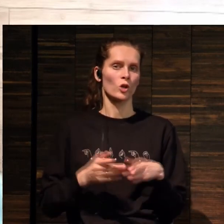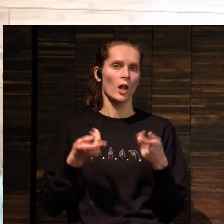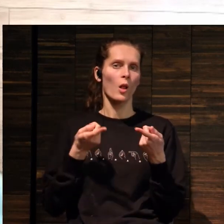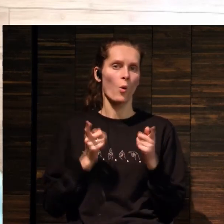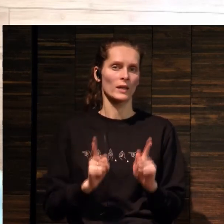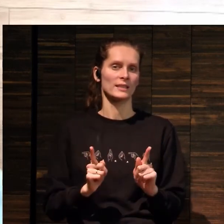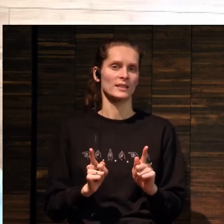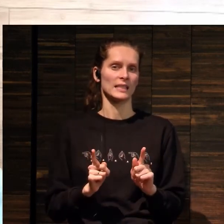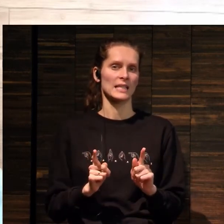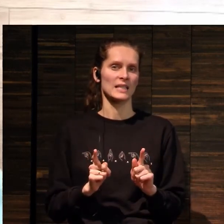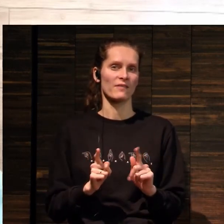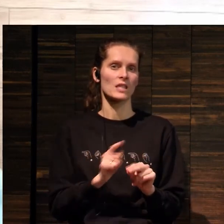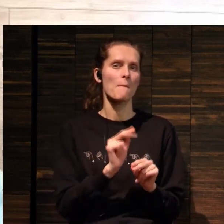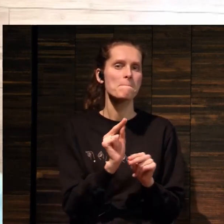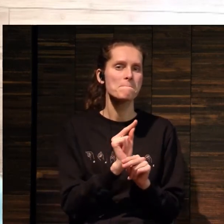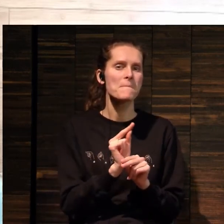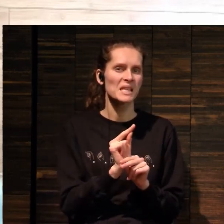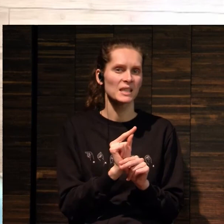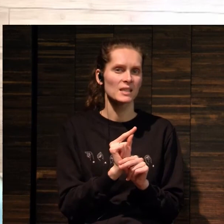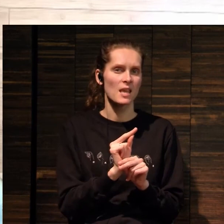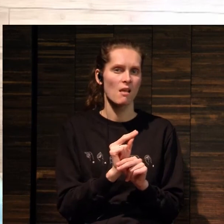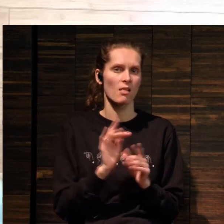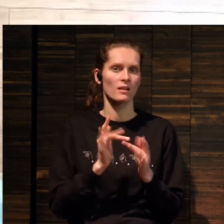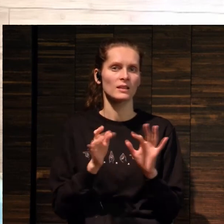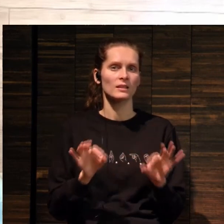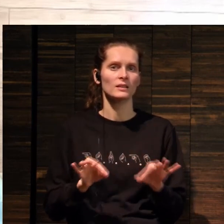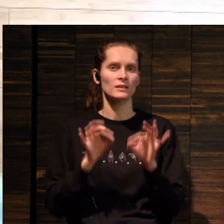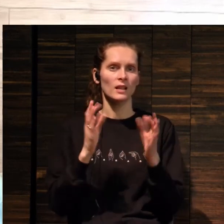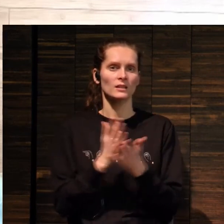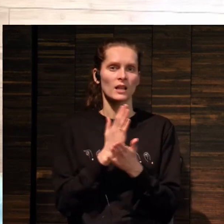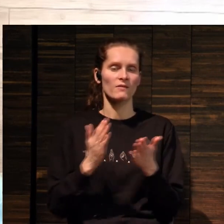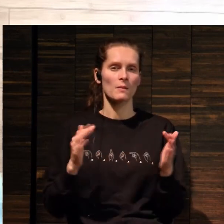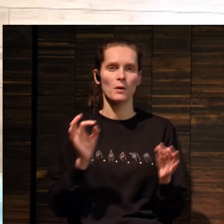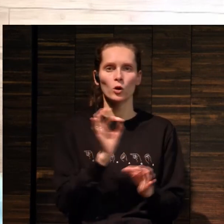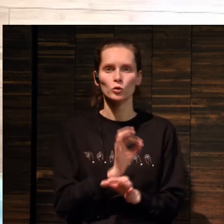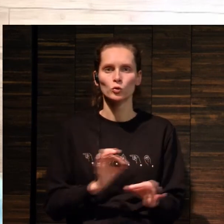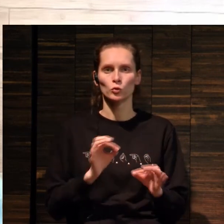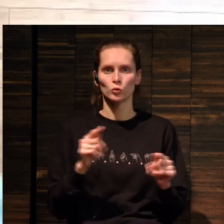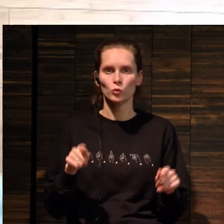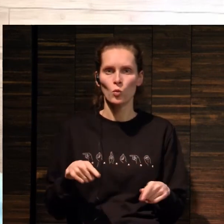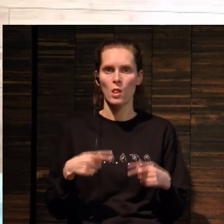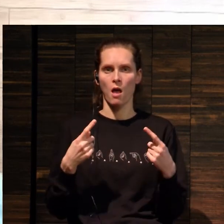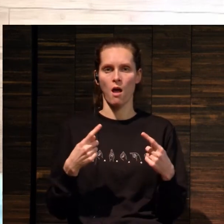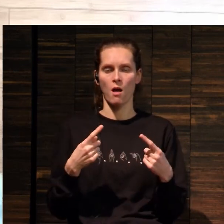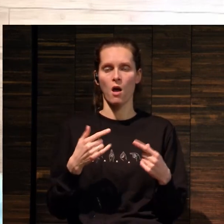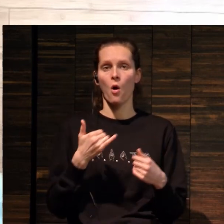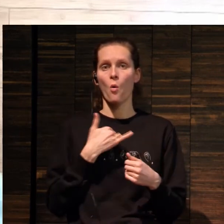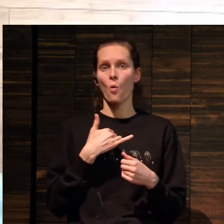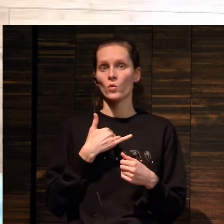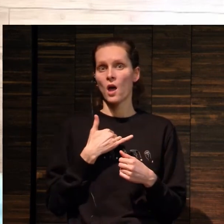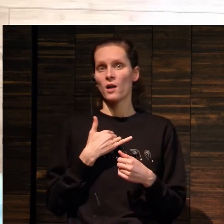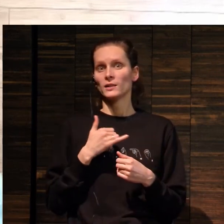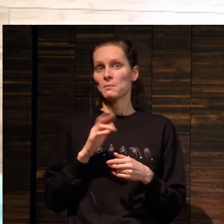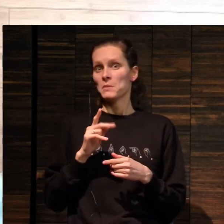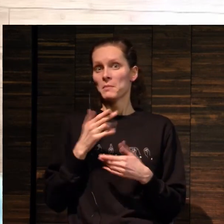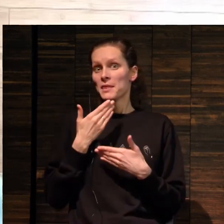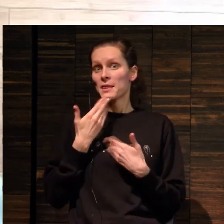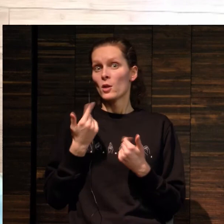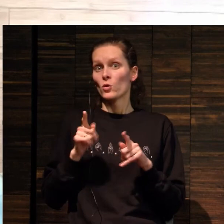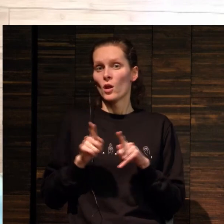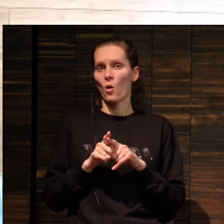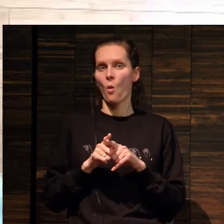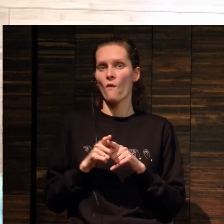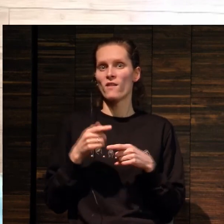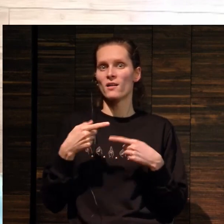time. And without these tools, you're looking at months and months of remediation. So it is possible, but it's